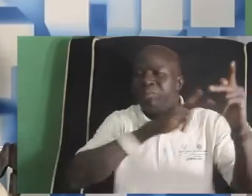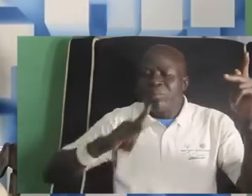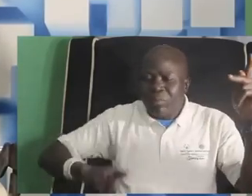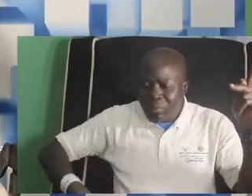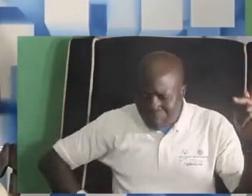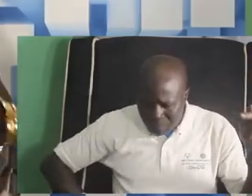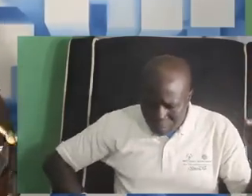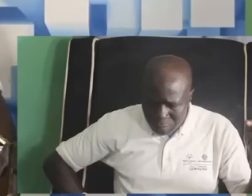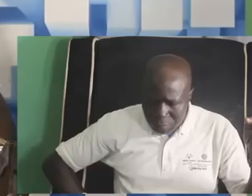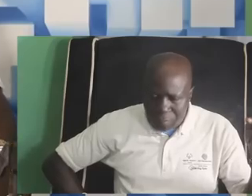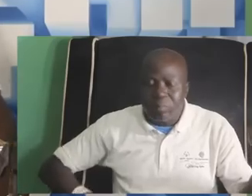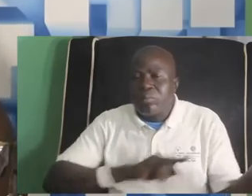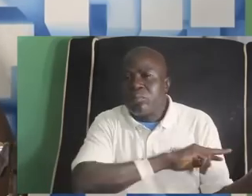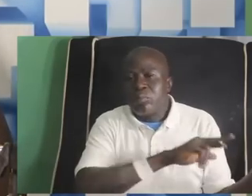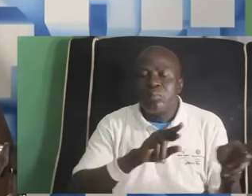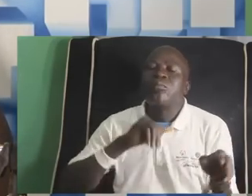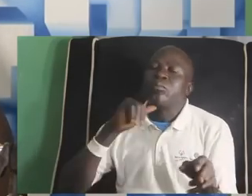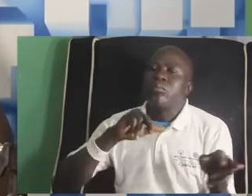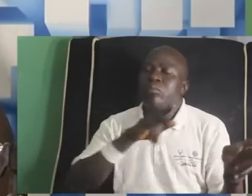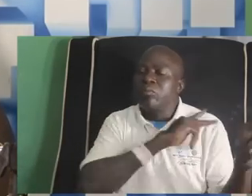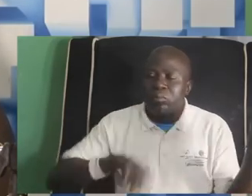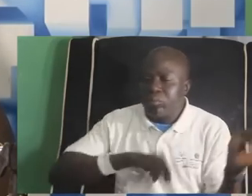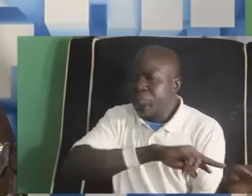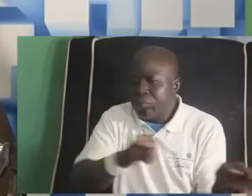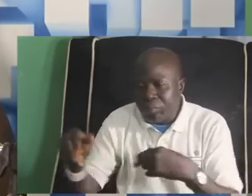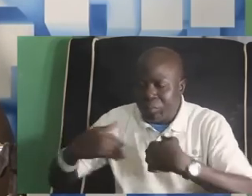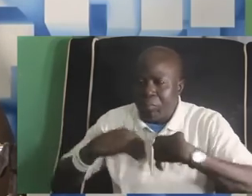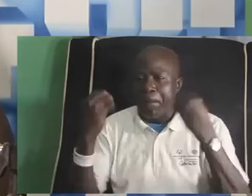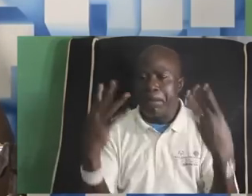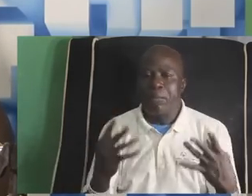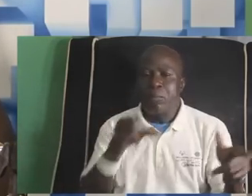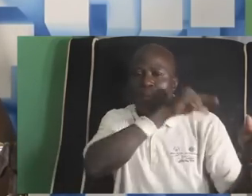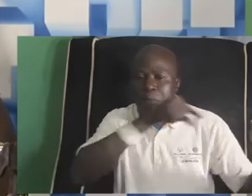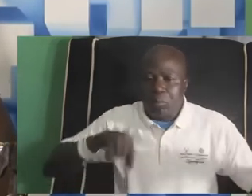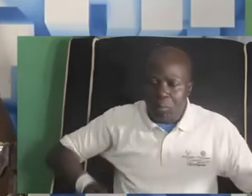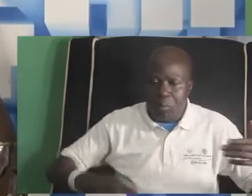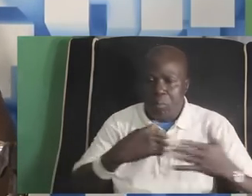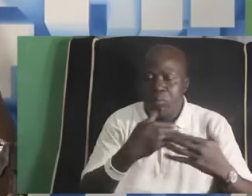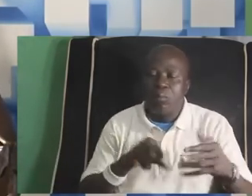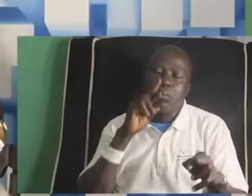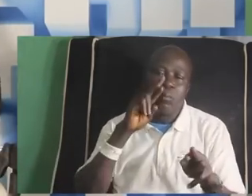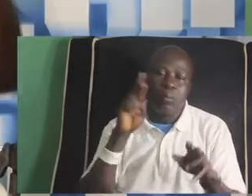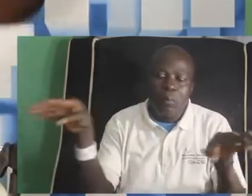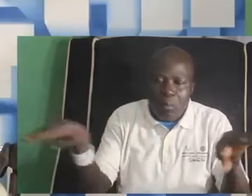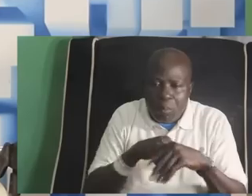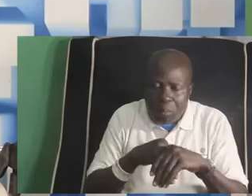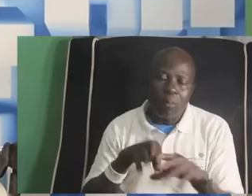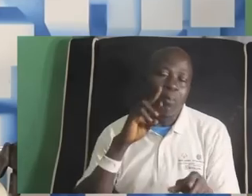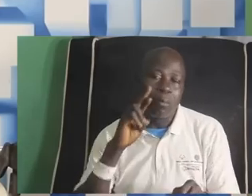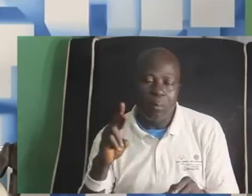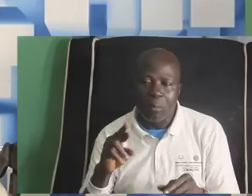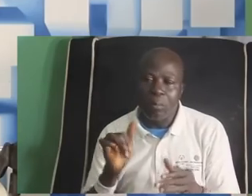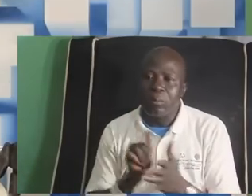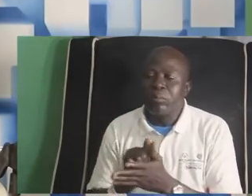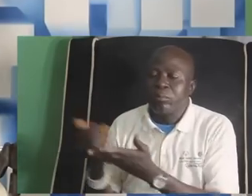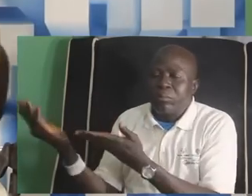ayaba. She was not the only one that was there. The king had many queens before he married